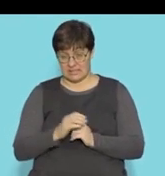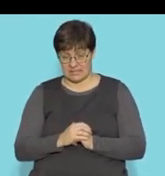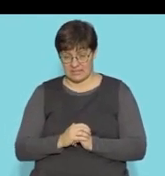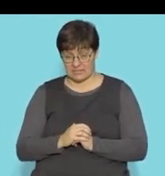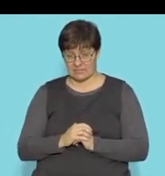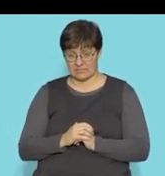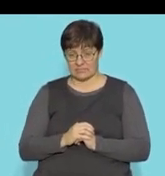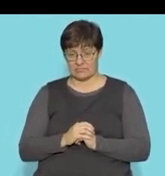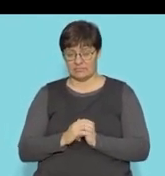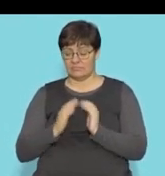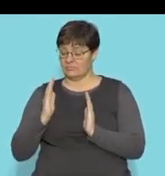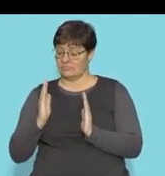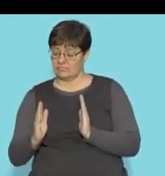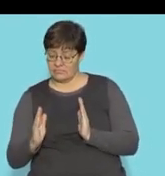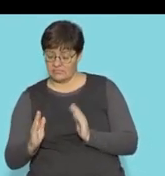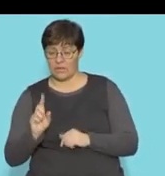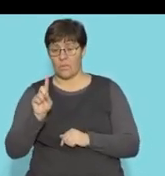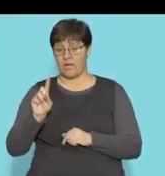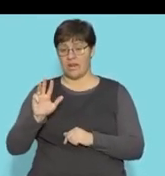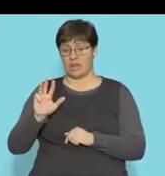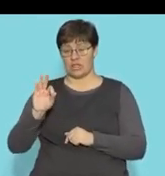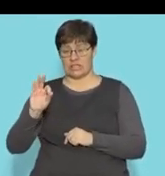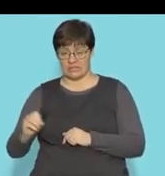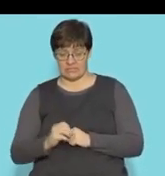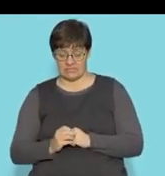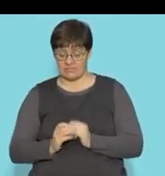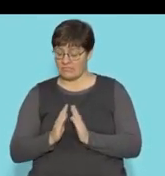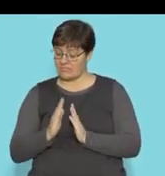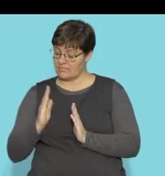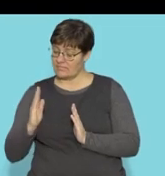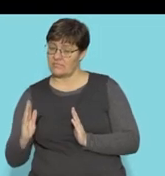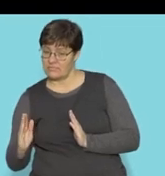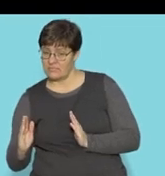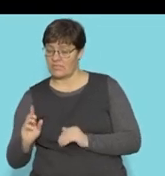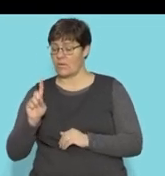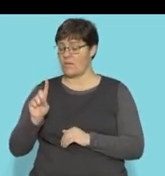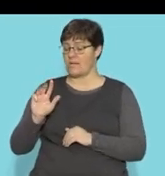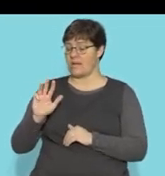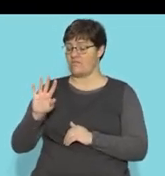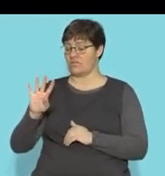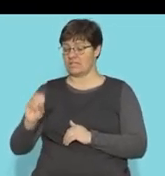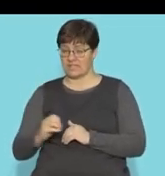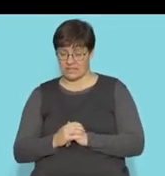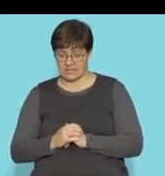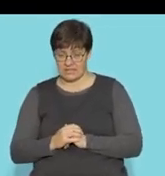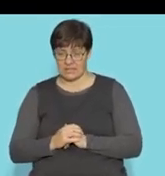1920, in 1930, in